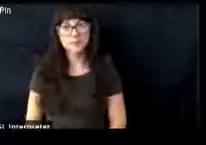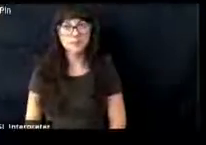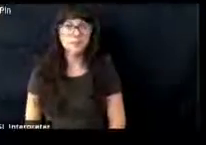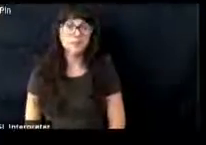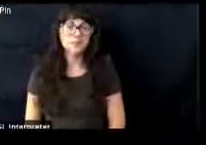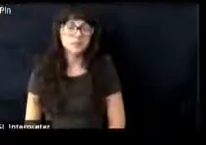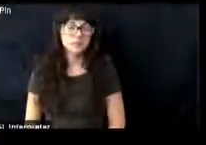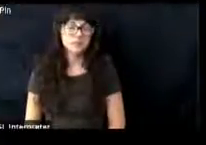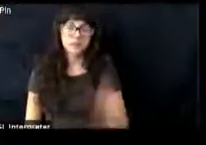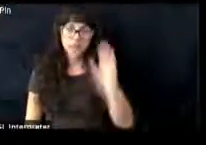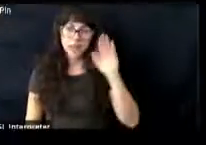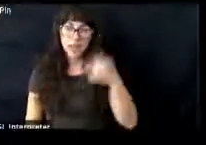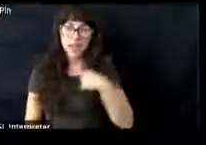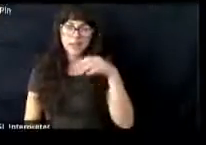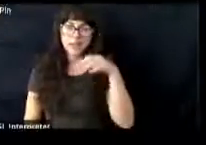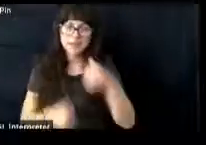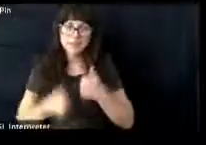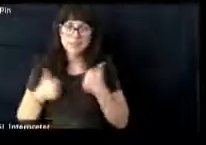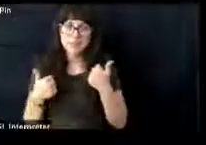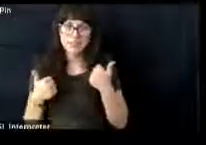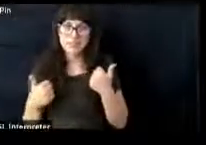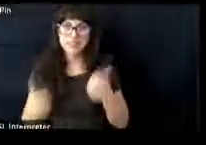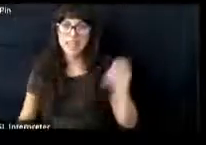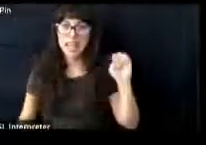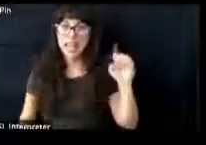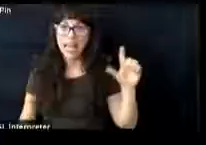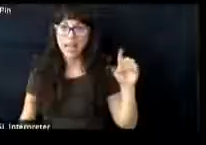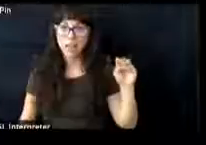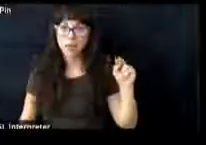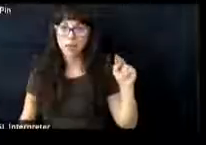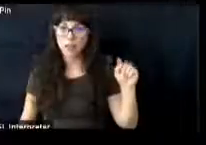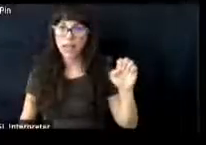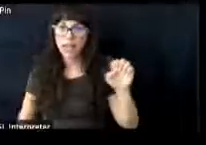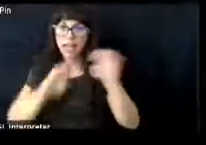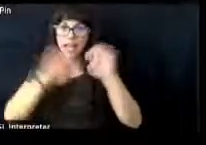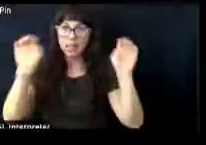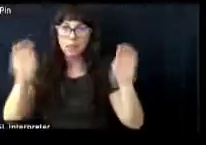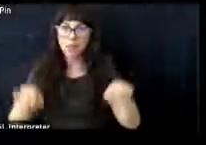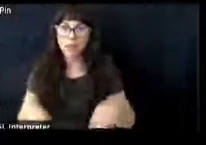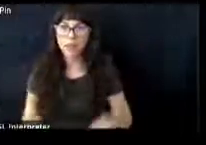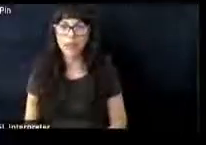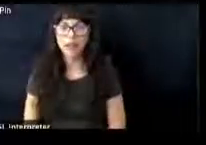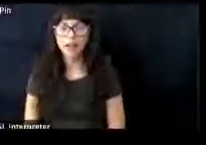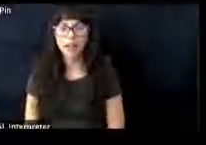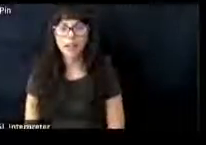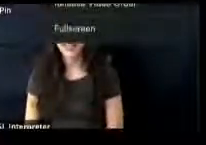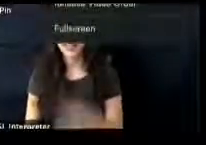Hi, I'm in the area of El Monte. Thank you.